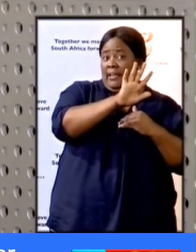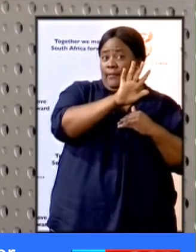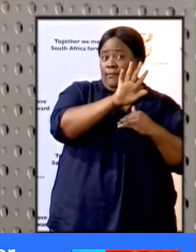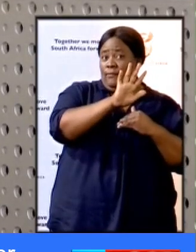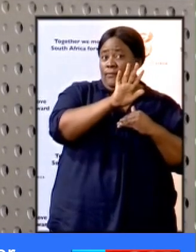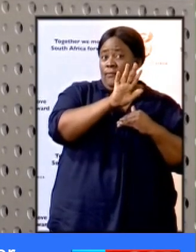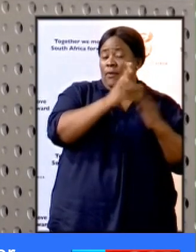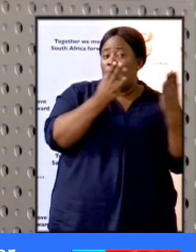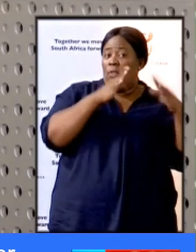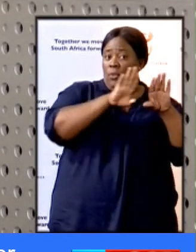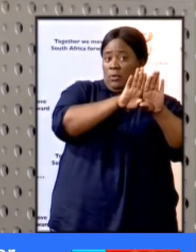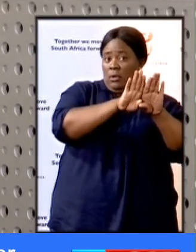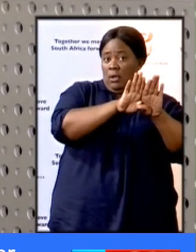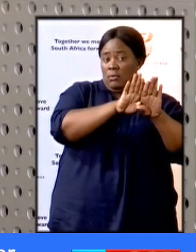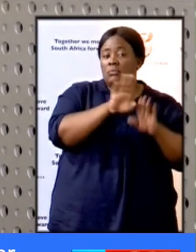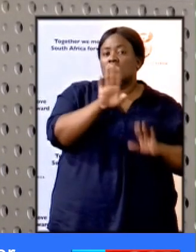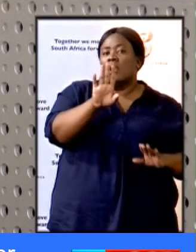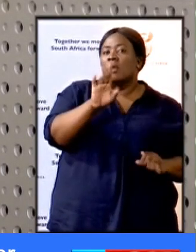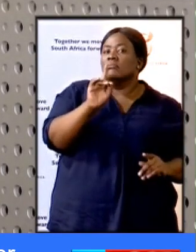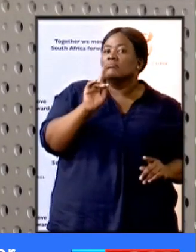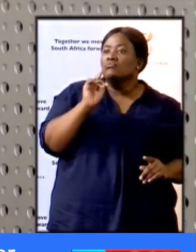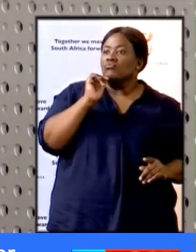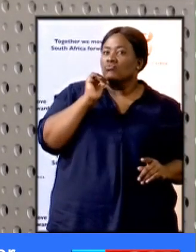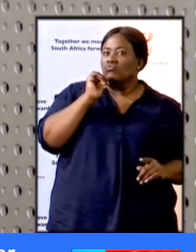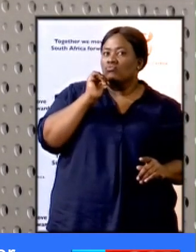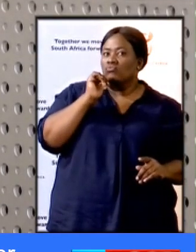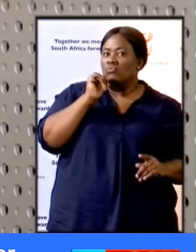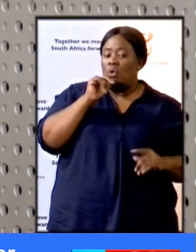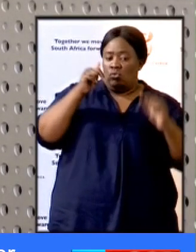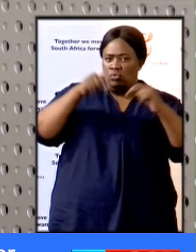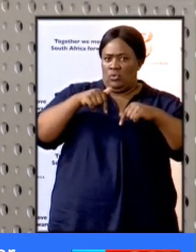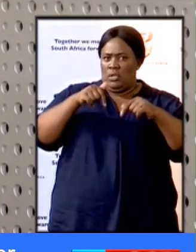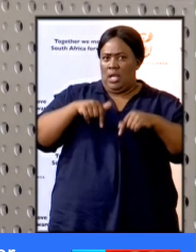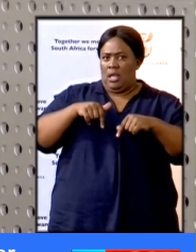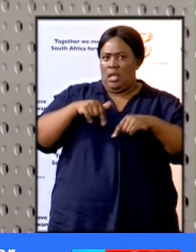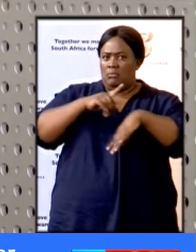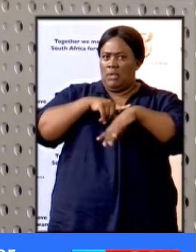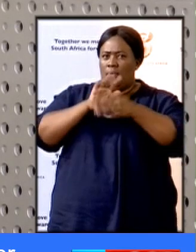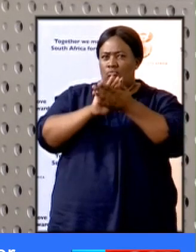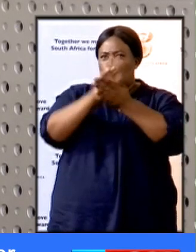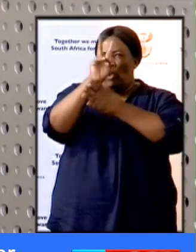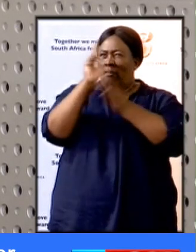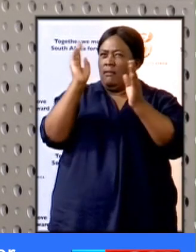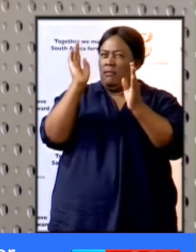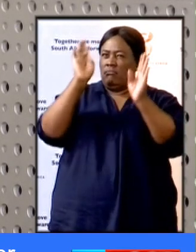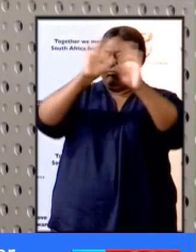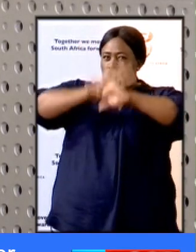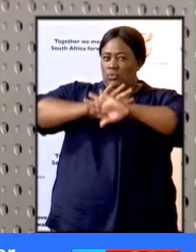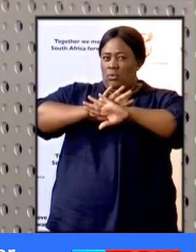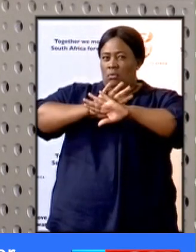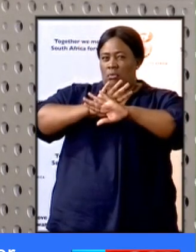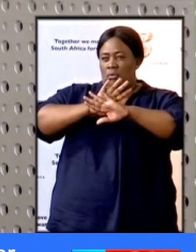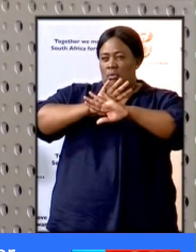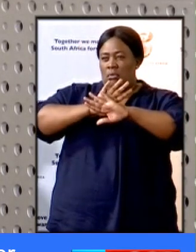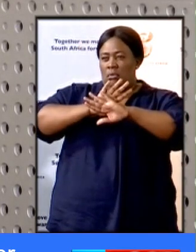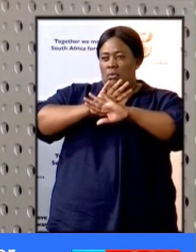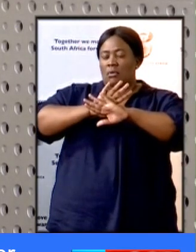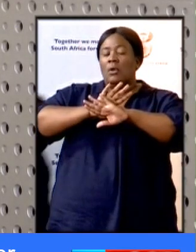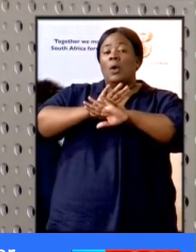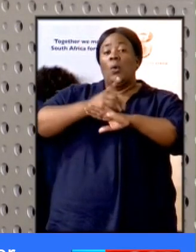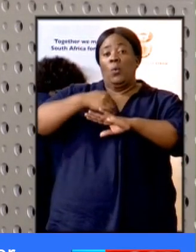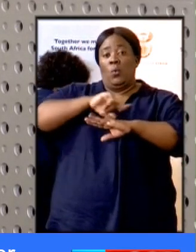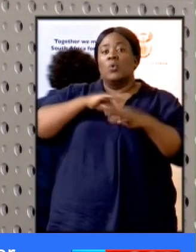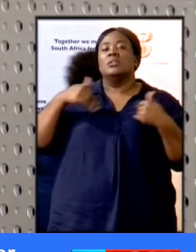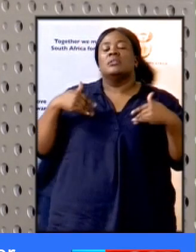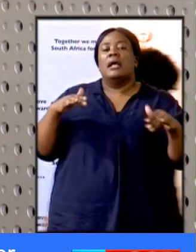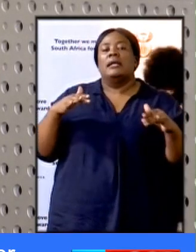Tomorrow, in fact, at midnight tonight, immediately after midnight, we'll be starting with